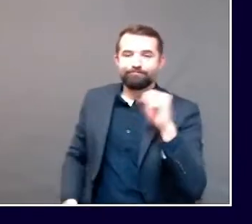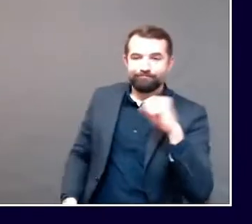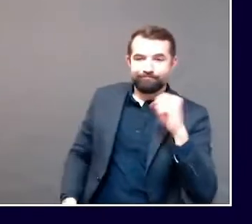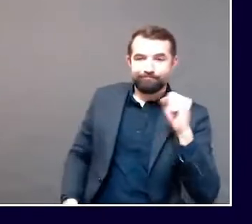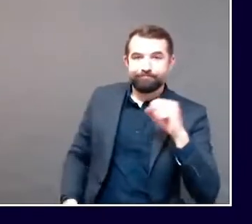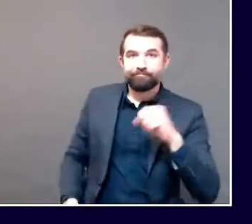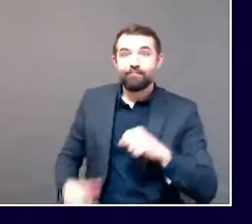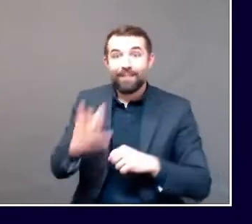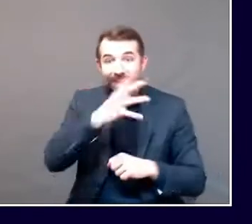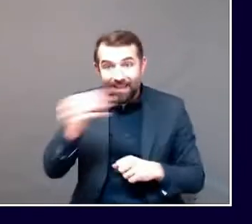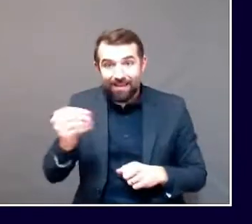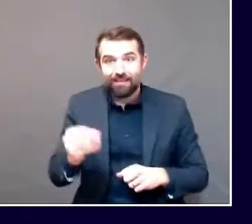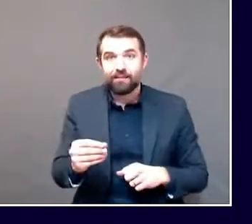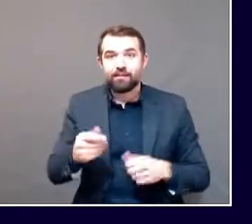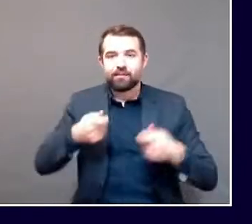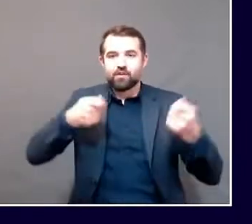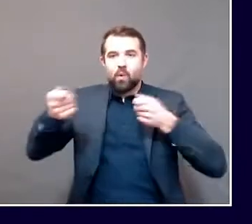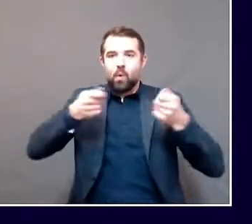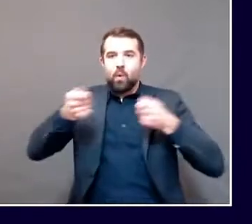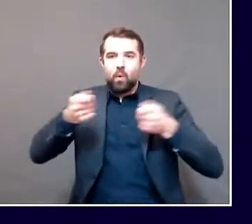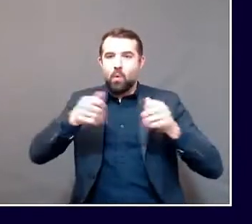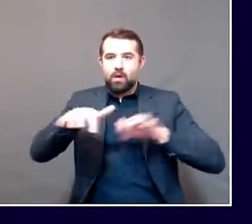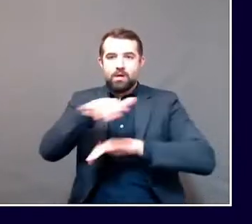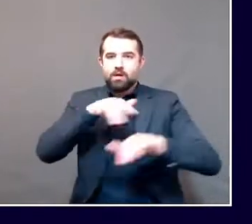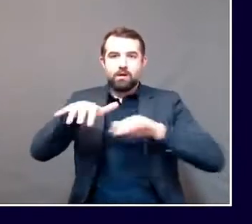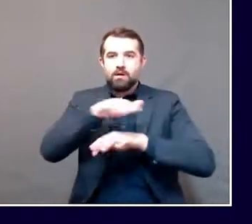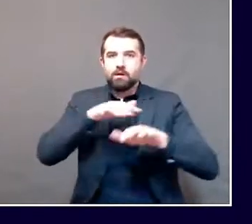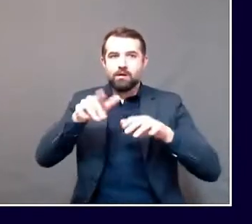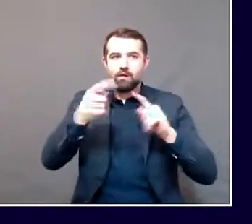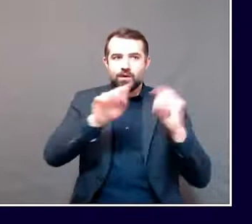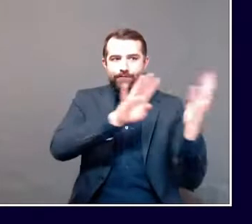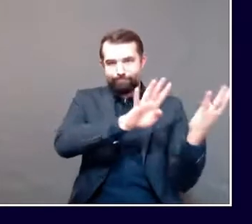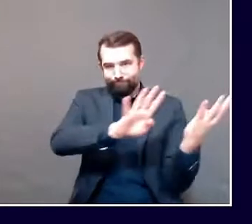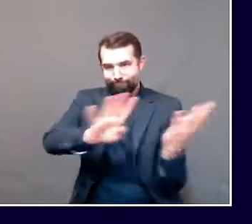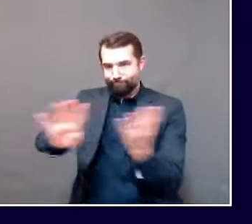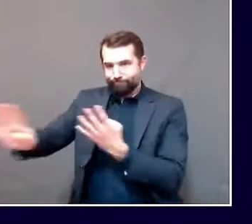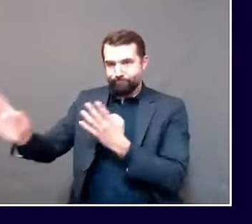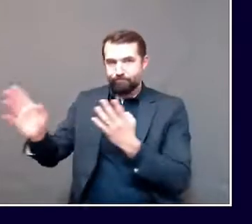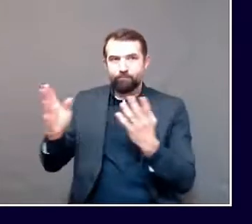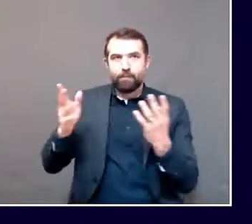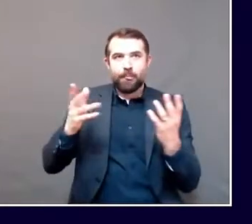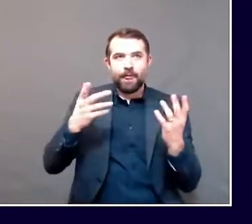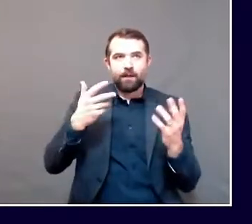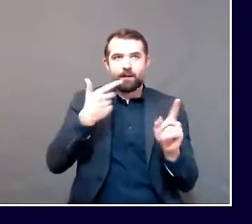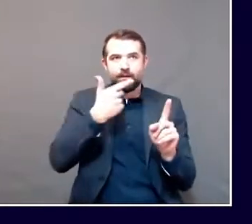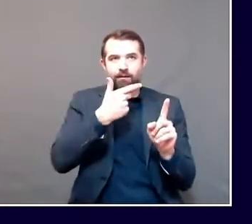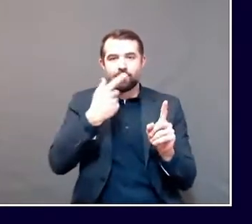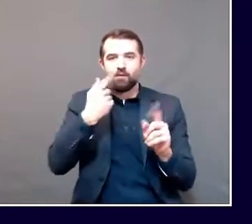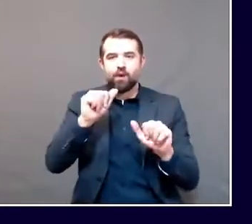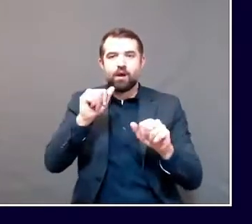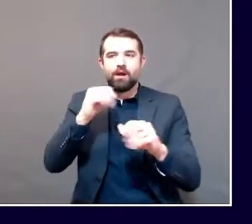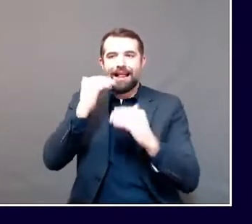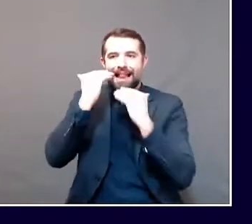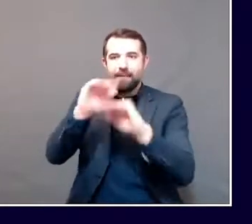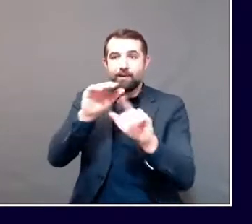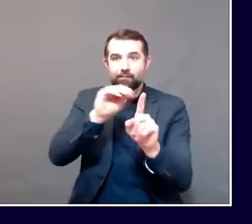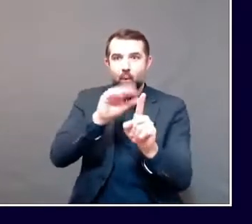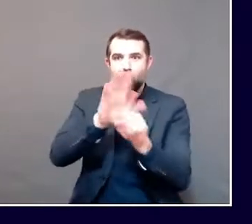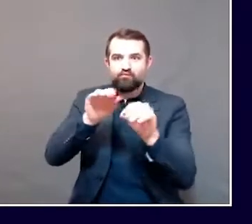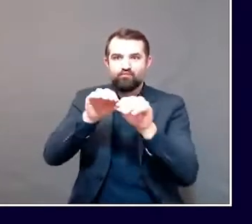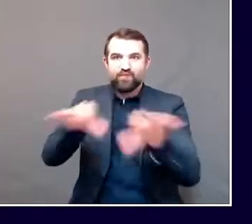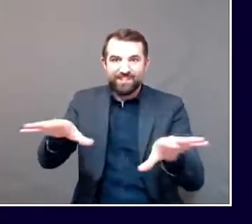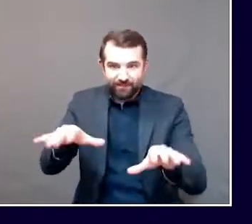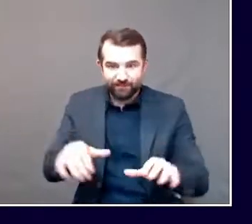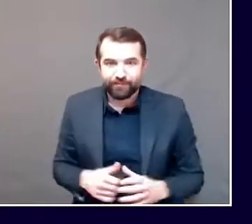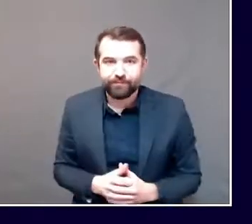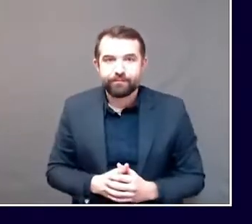it's having a system in place where there is minimal exposure at the site of vaccination. It's making sure there's not a line of